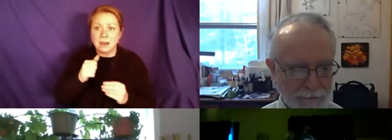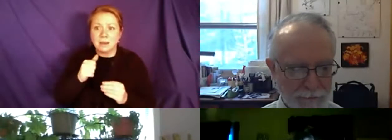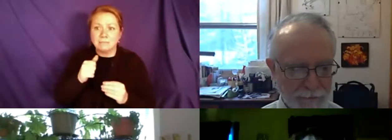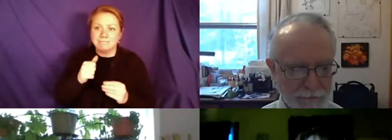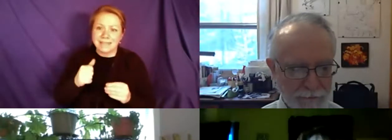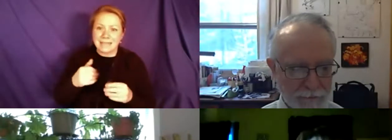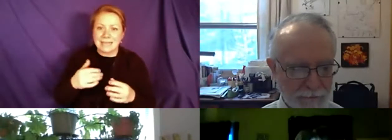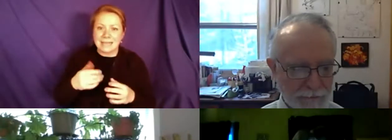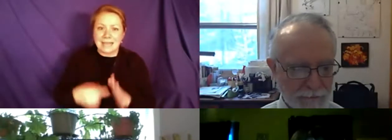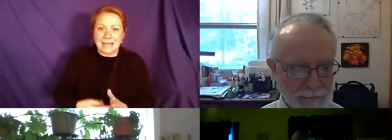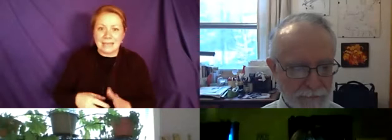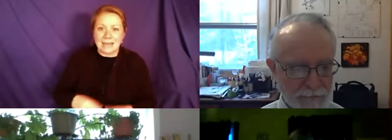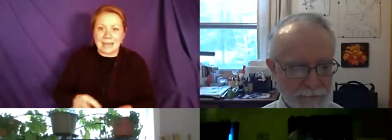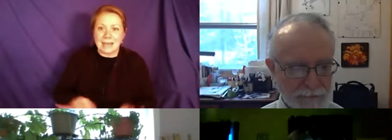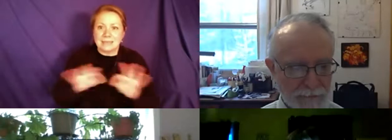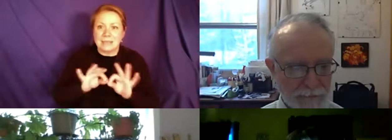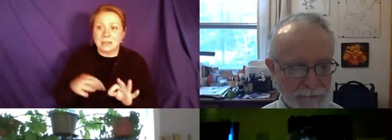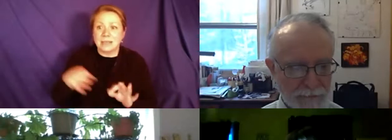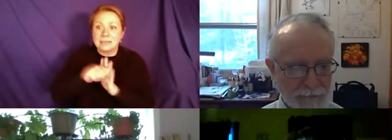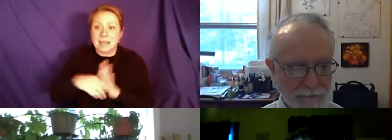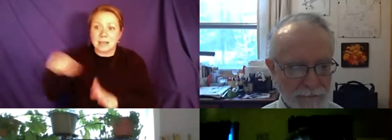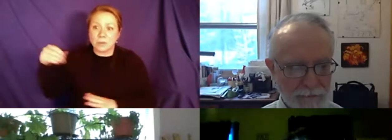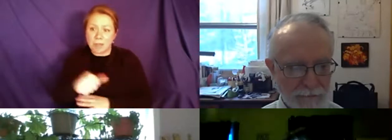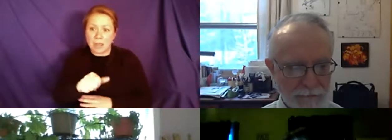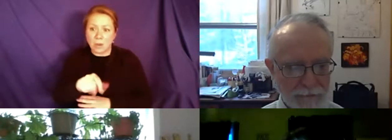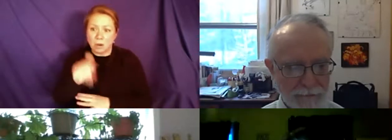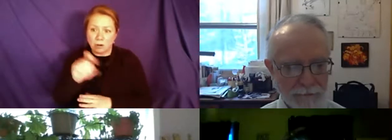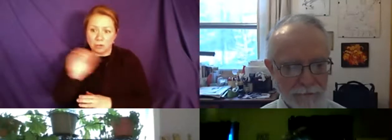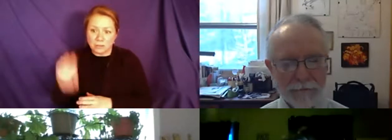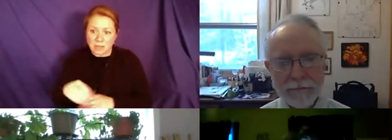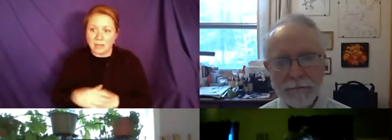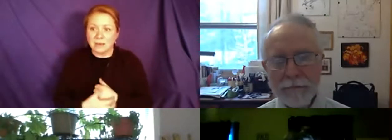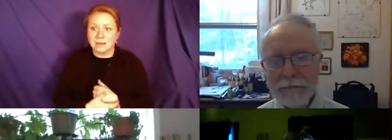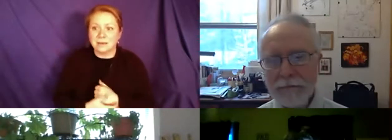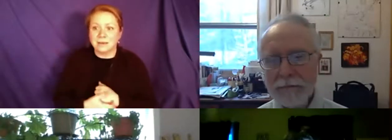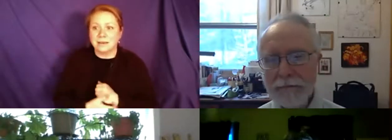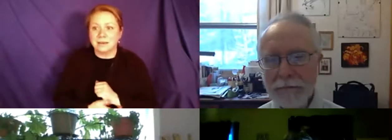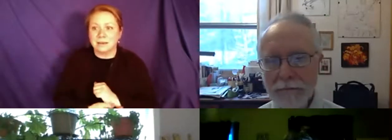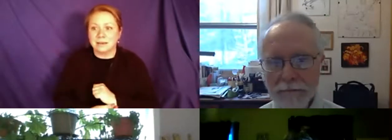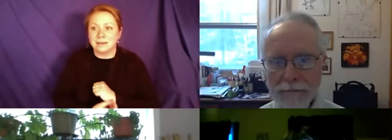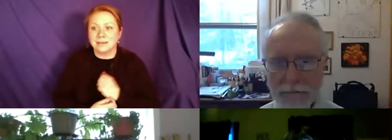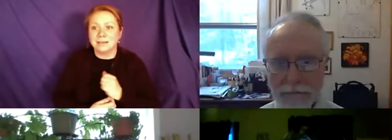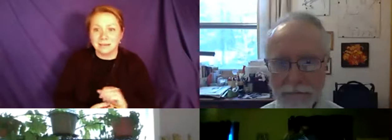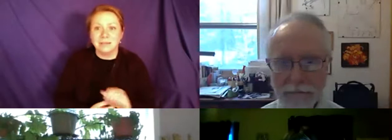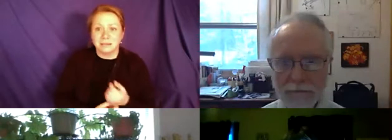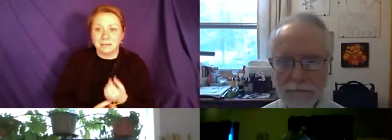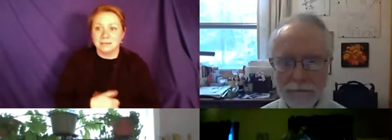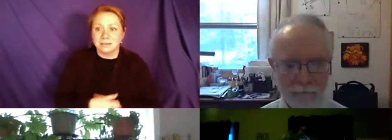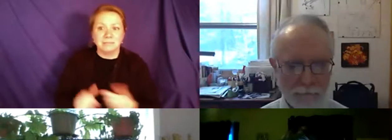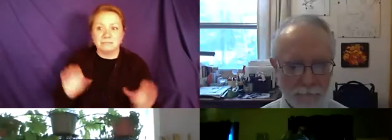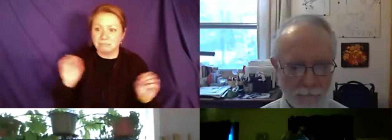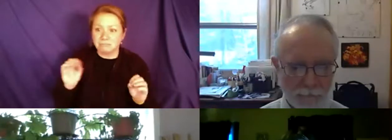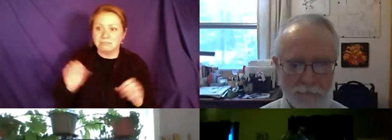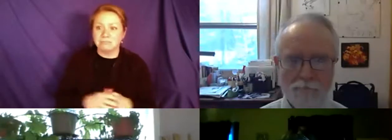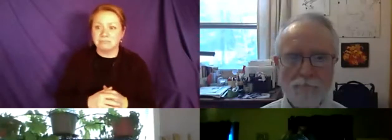package, the state has to pay 100%. The federal government won't contribute any, you know, matching amounts and